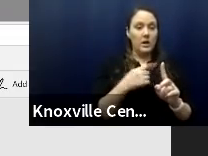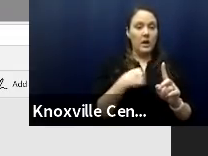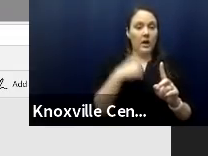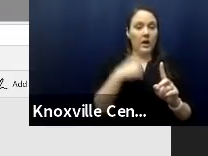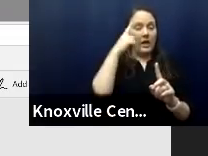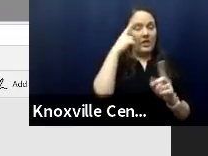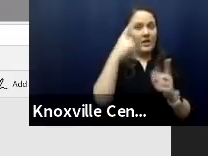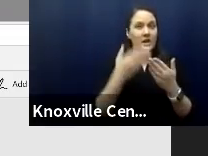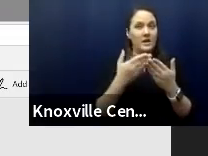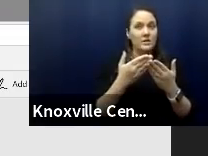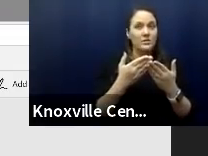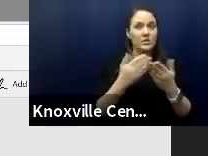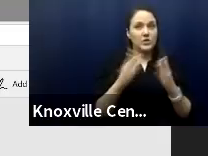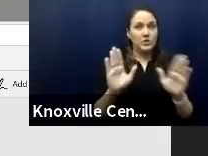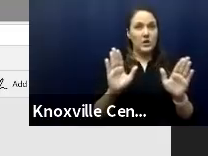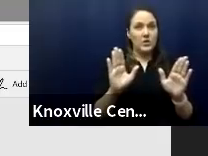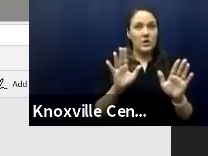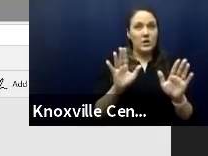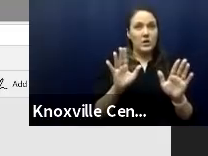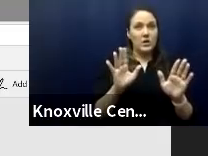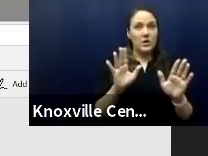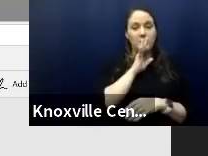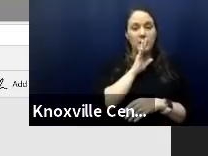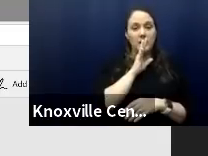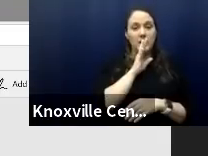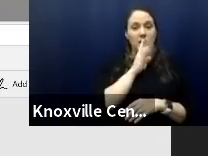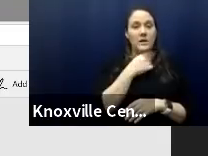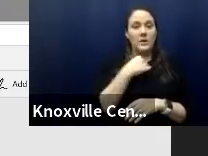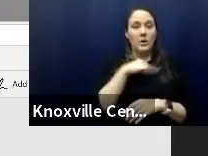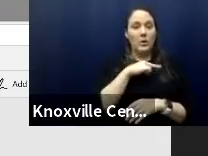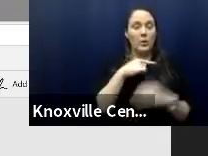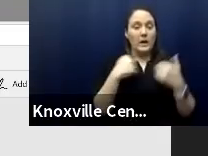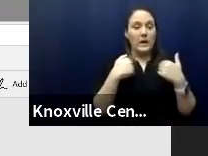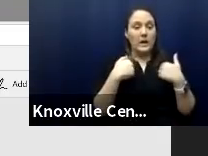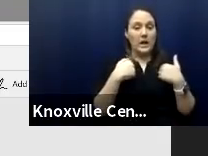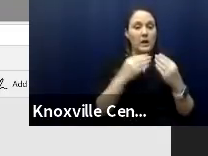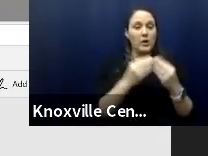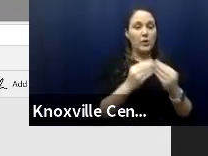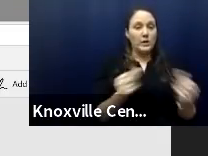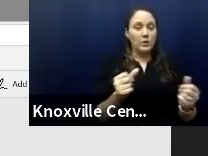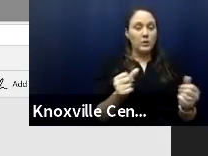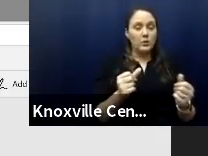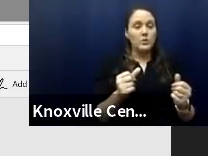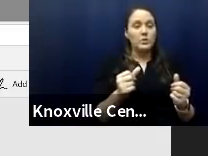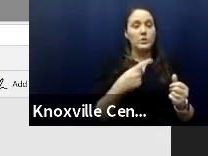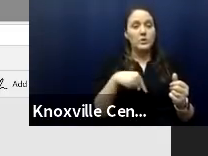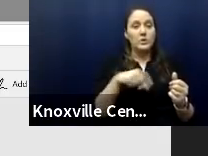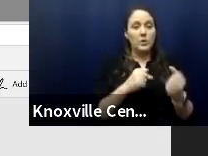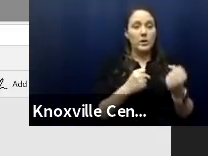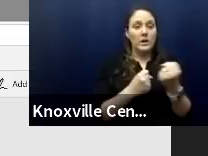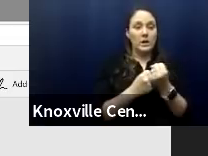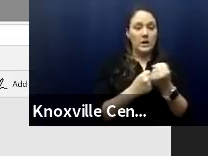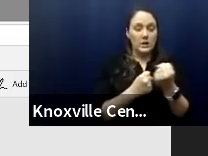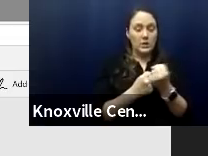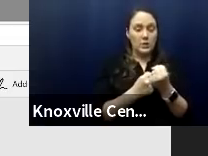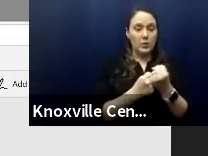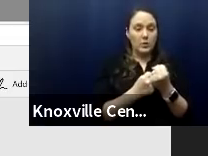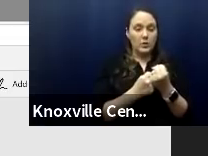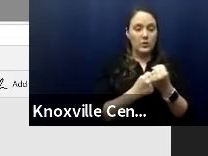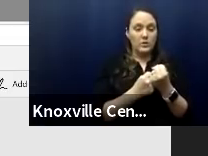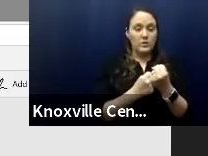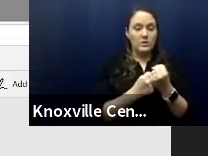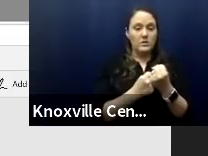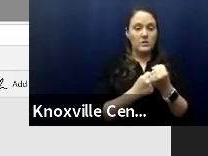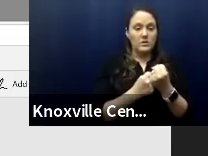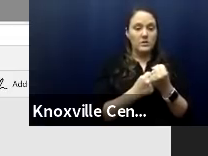speaking, we had a resolution where we endorsed a unanimous resolution where we essentially, non-controversial,